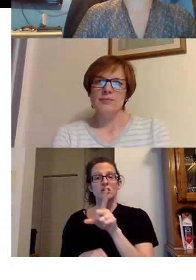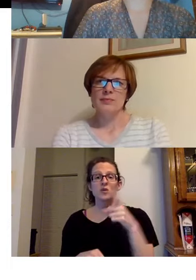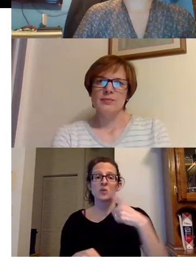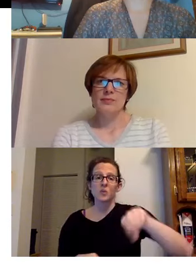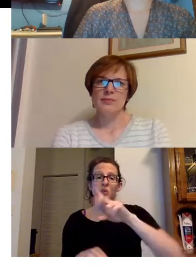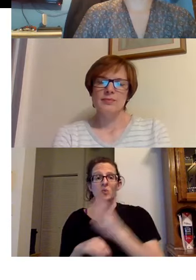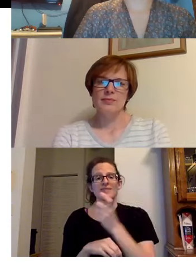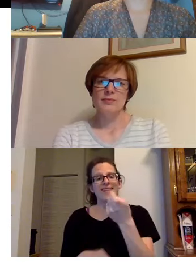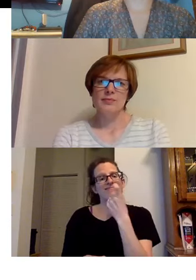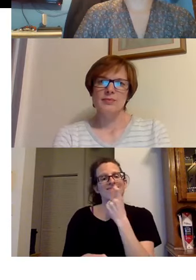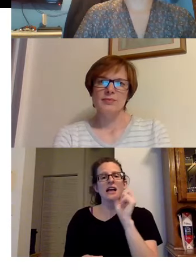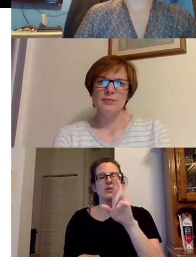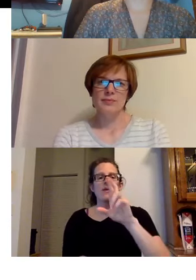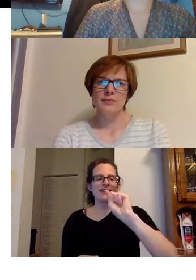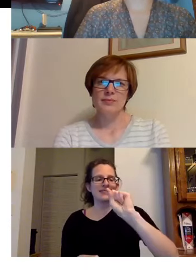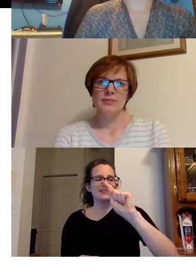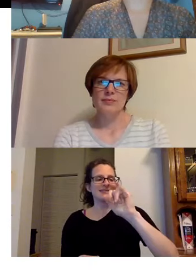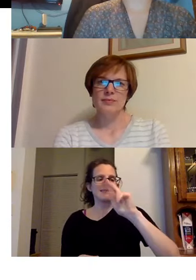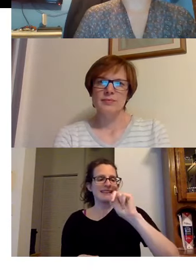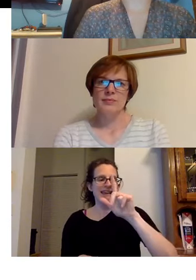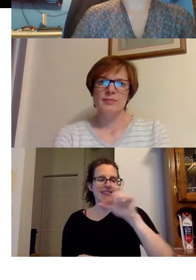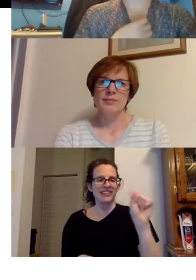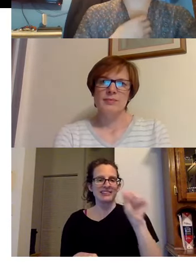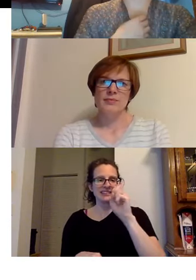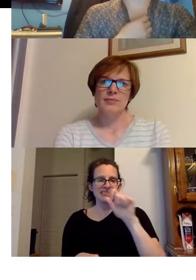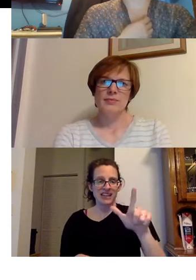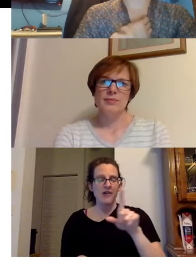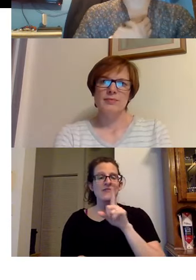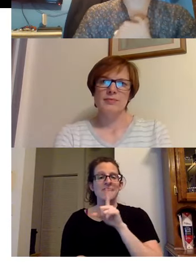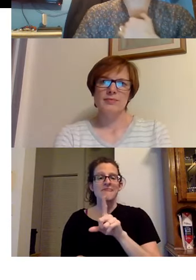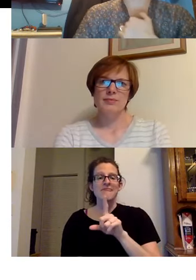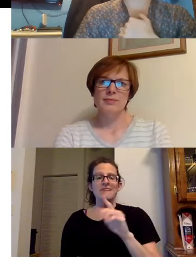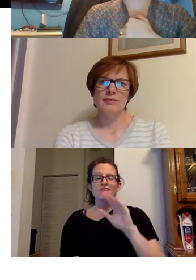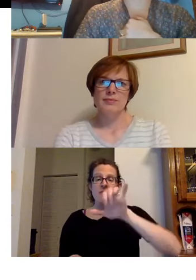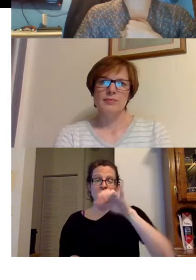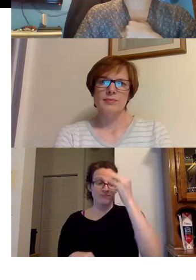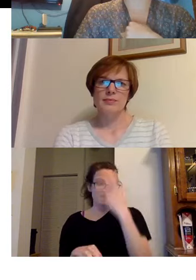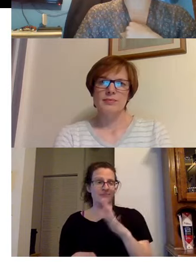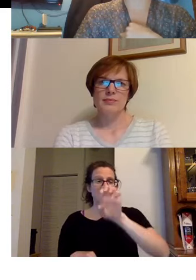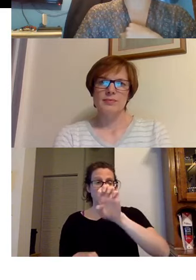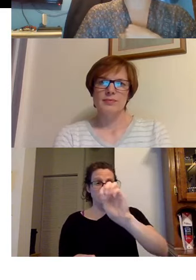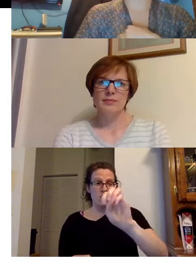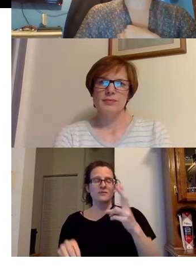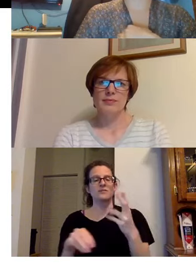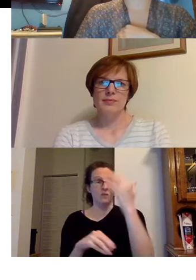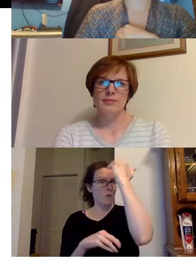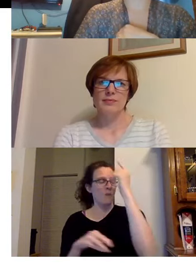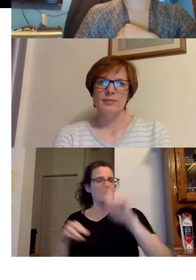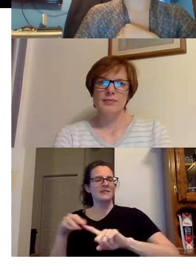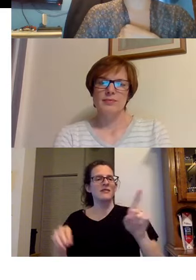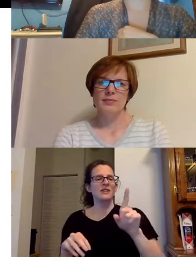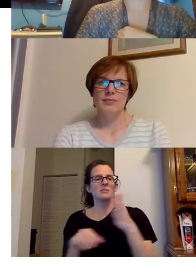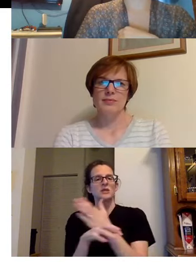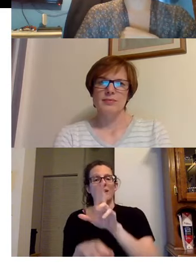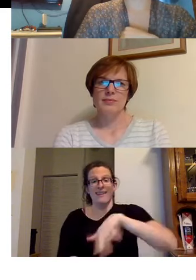glass or a stainless steel container. Essential oils know the difference between natural things and synthetic